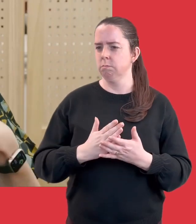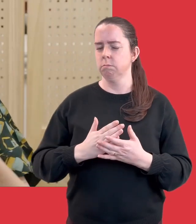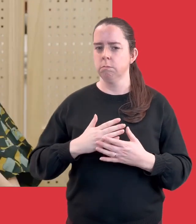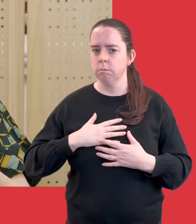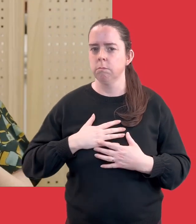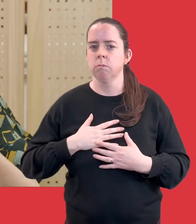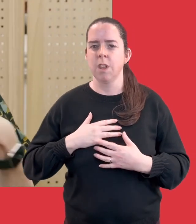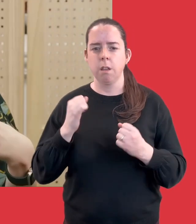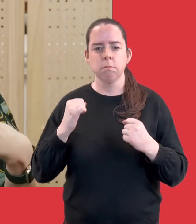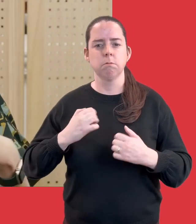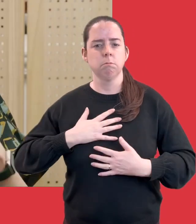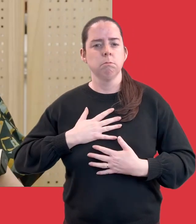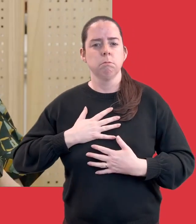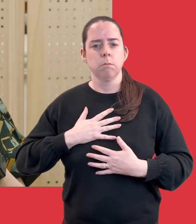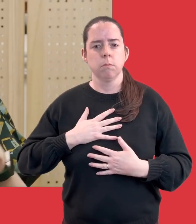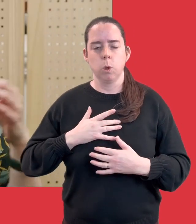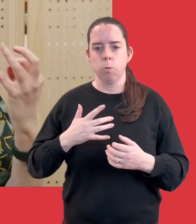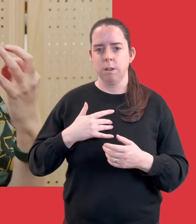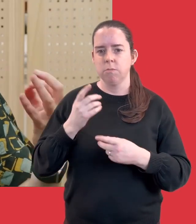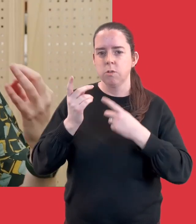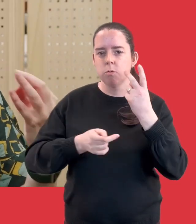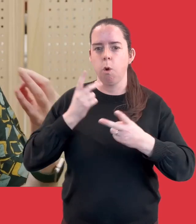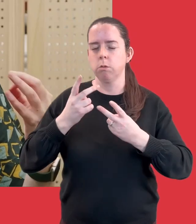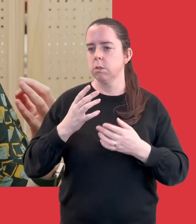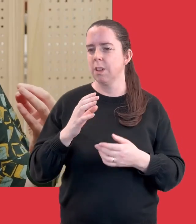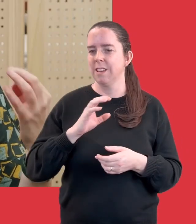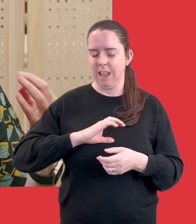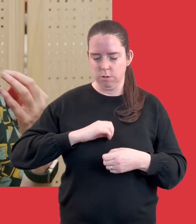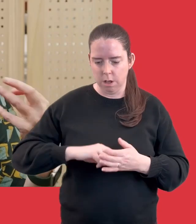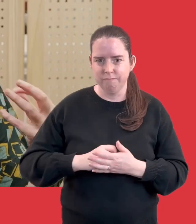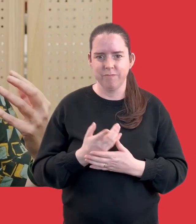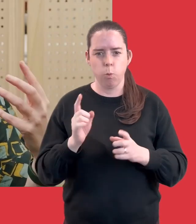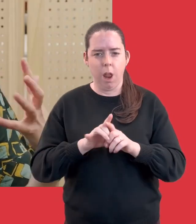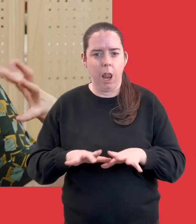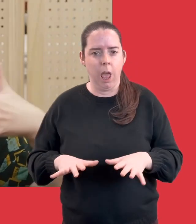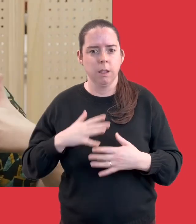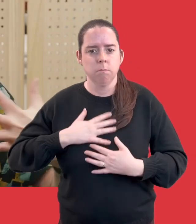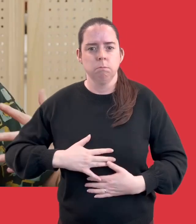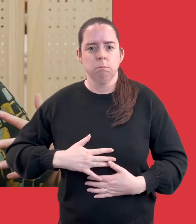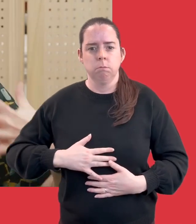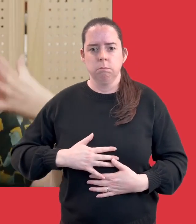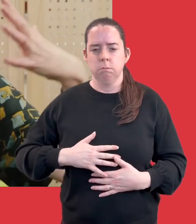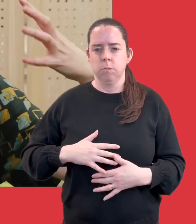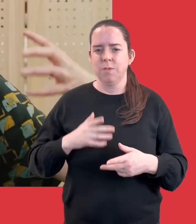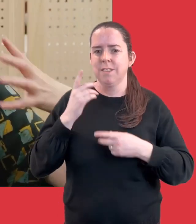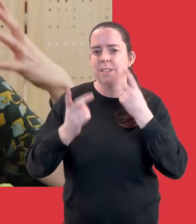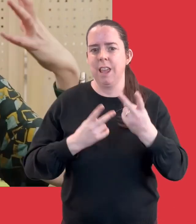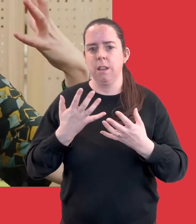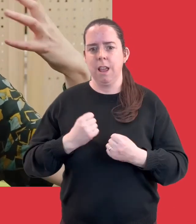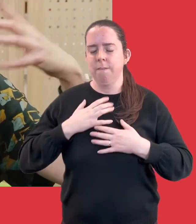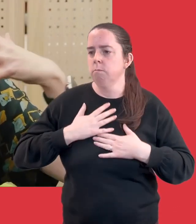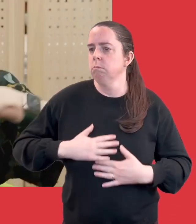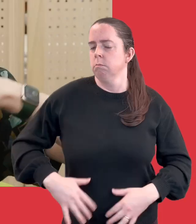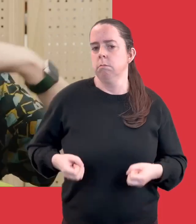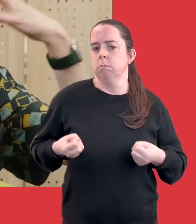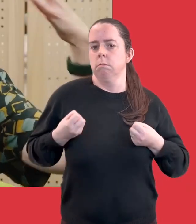really giving ourselves that stretch, so that when we embrace those songs as the characters, we sing with our whole heart and our whole body,